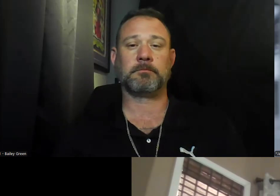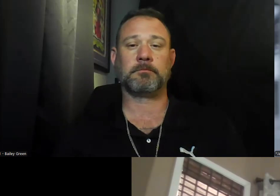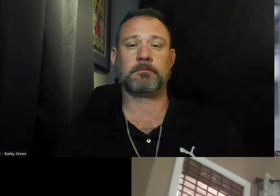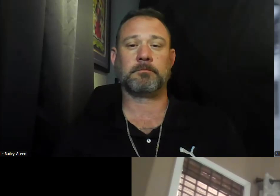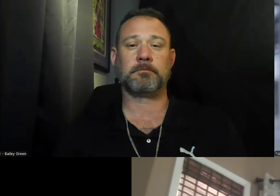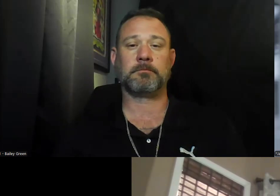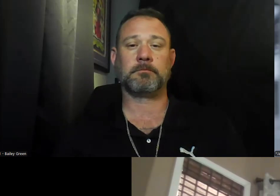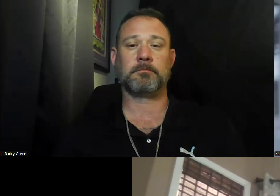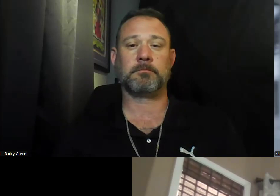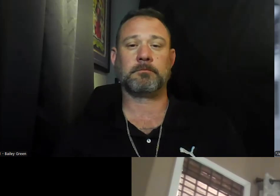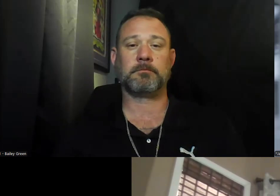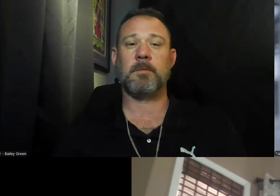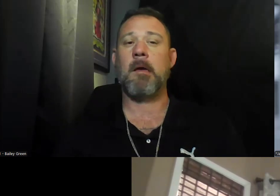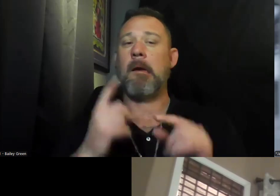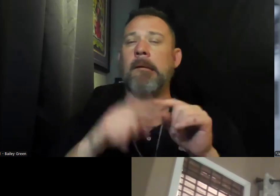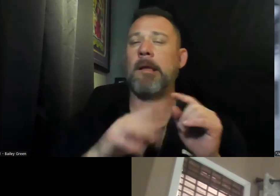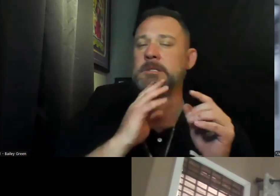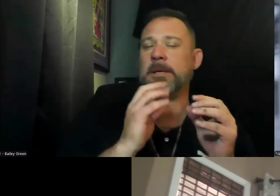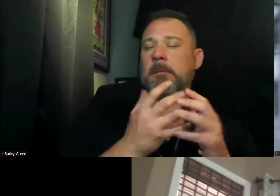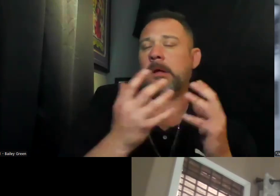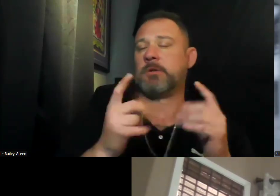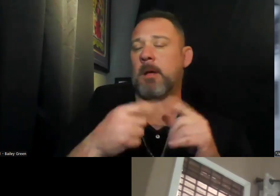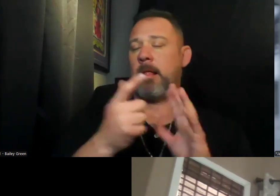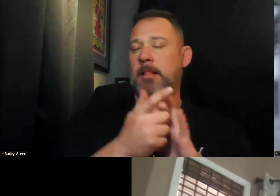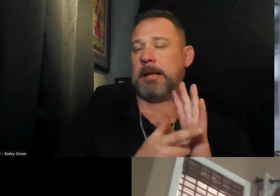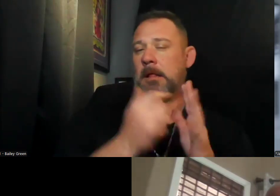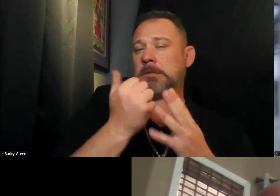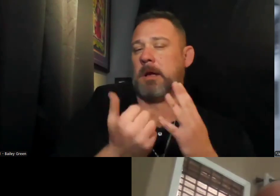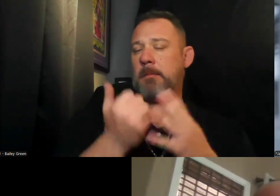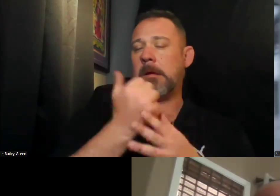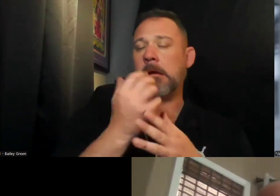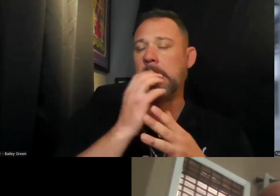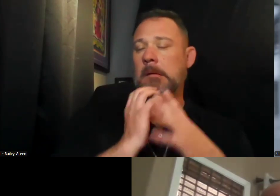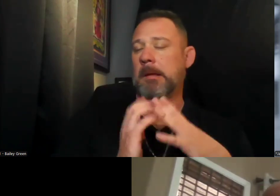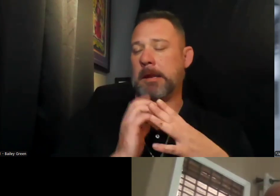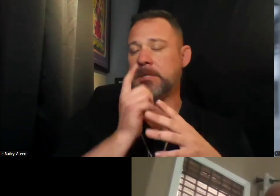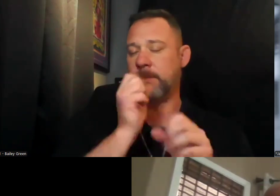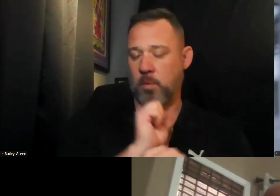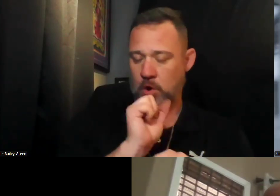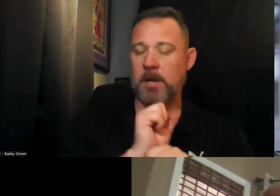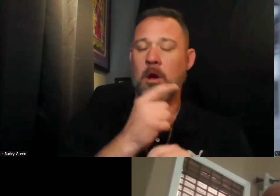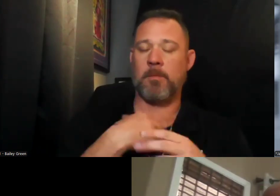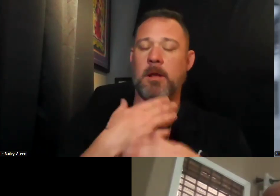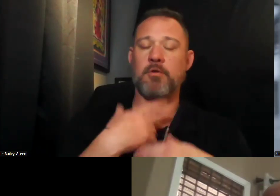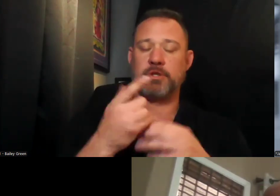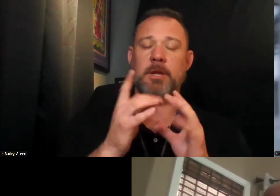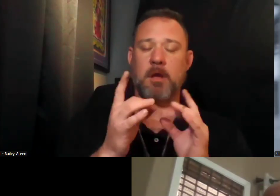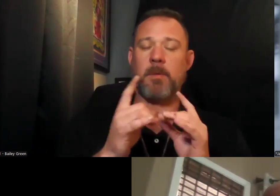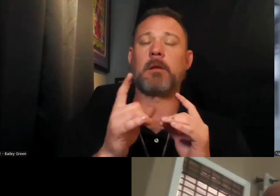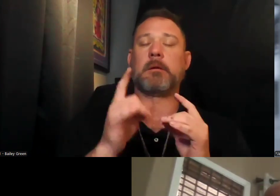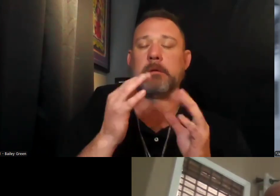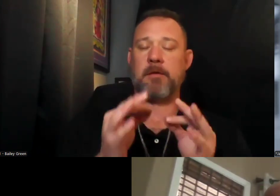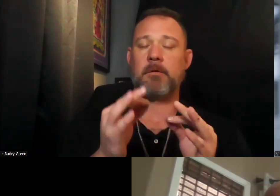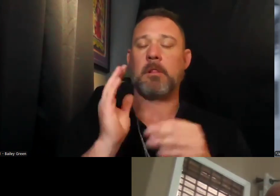I can't speak much to what like the legal services subcommittee has been working on in that respect, but I really appreciate that. It definitely